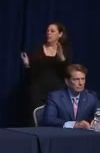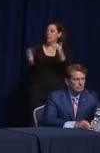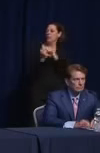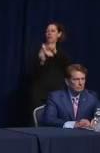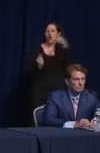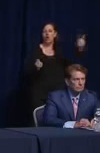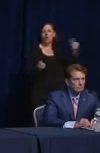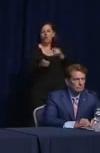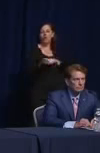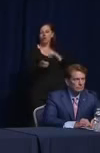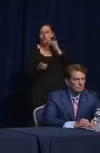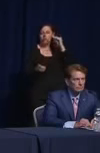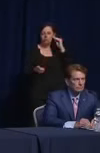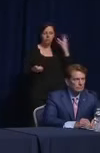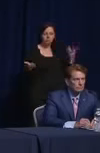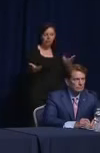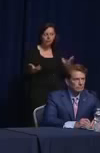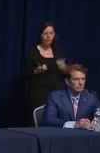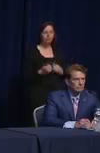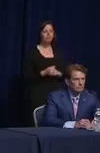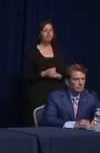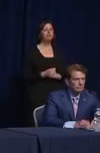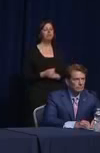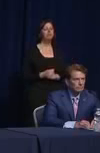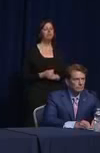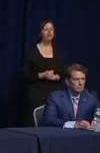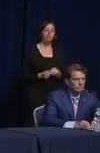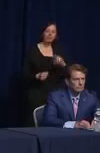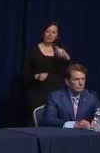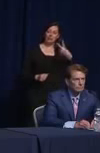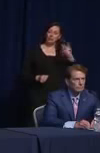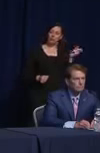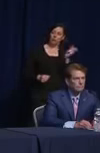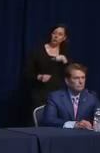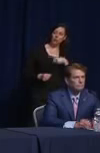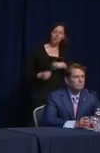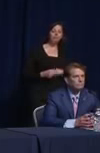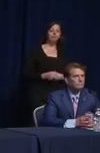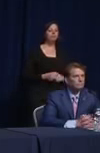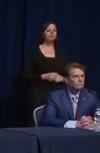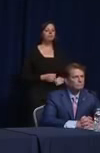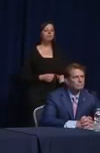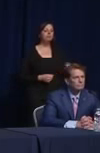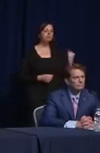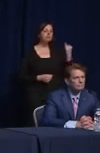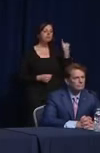Also, the other question I would have is, if somebody has been